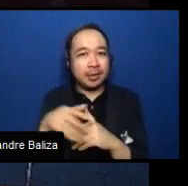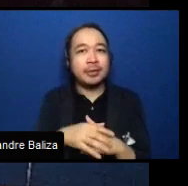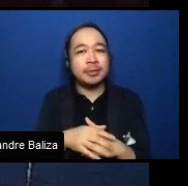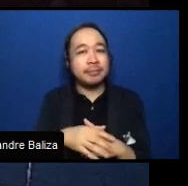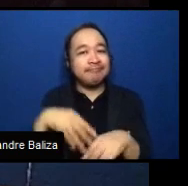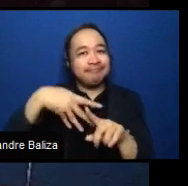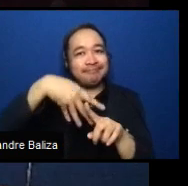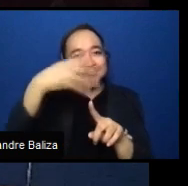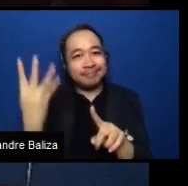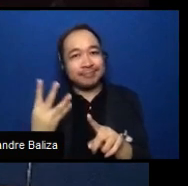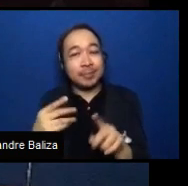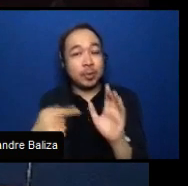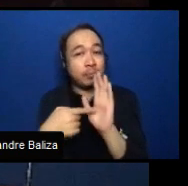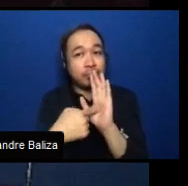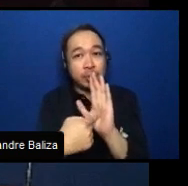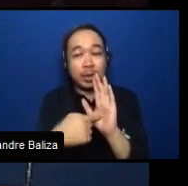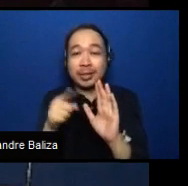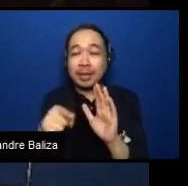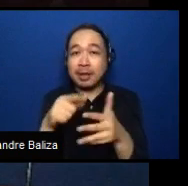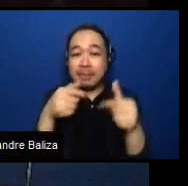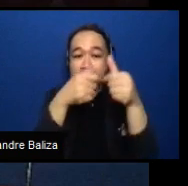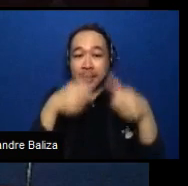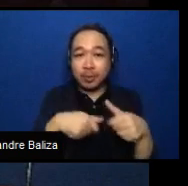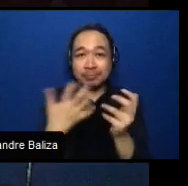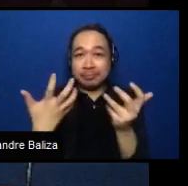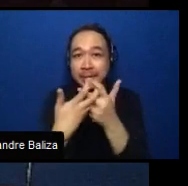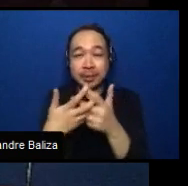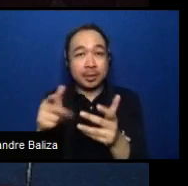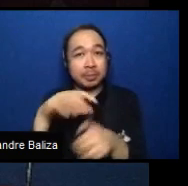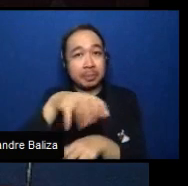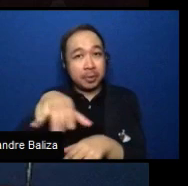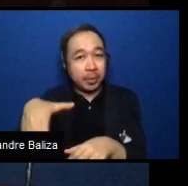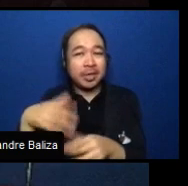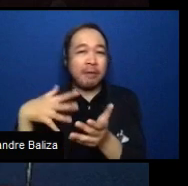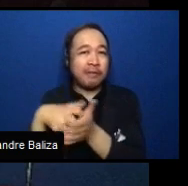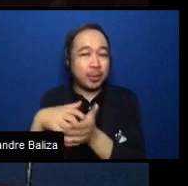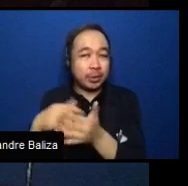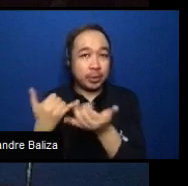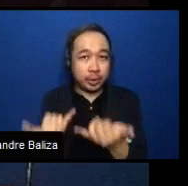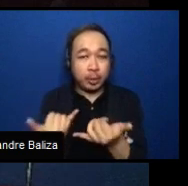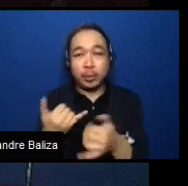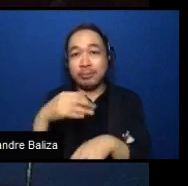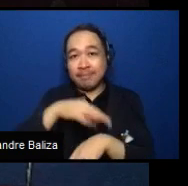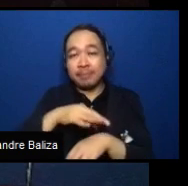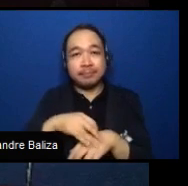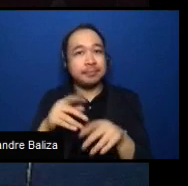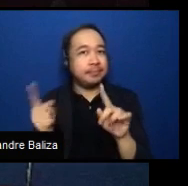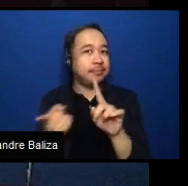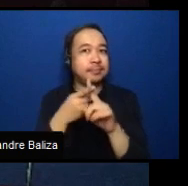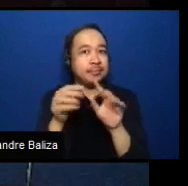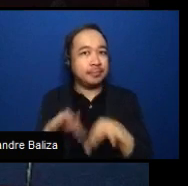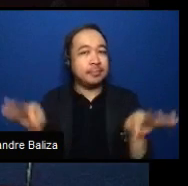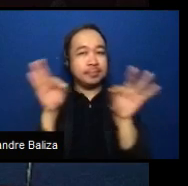Contextualizing this indicator framework to better inform member states of our communities' vulnerabilities during this time is critical as we work towards building more